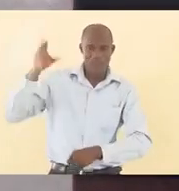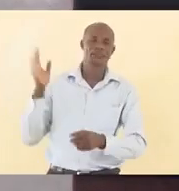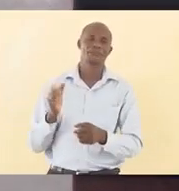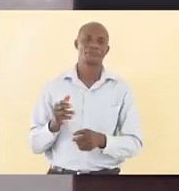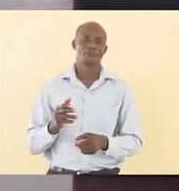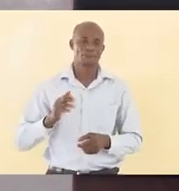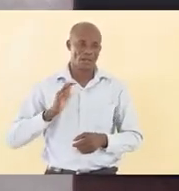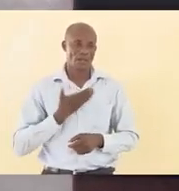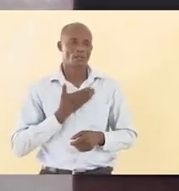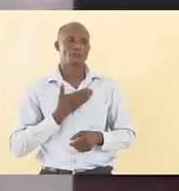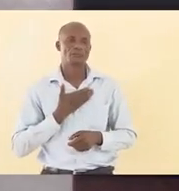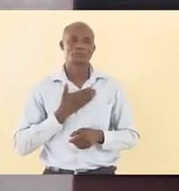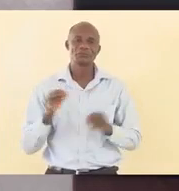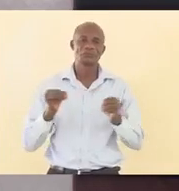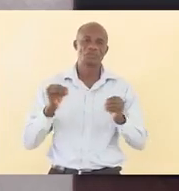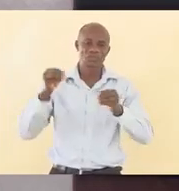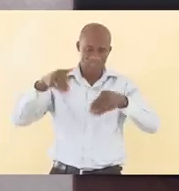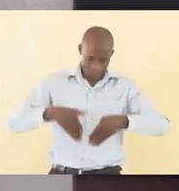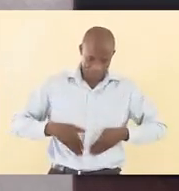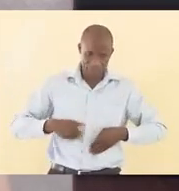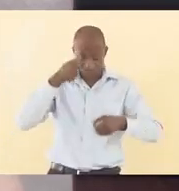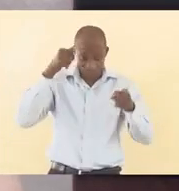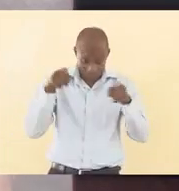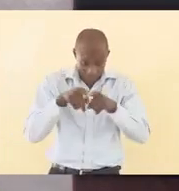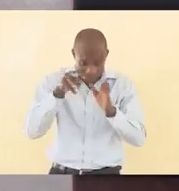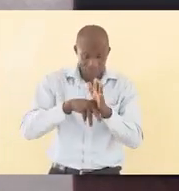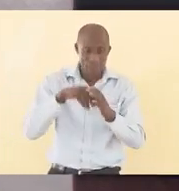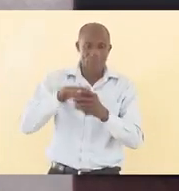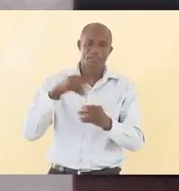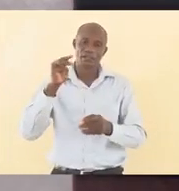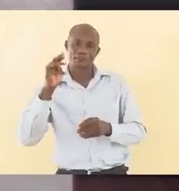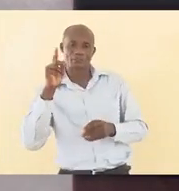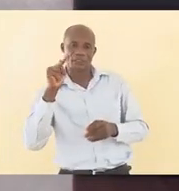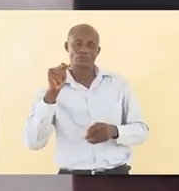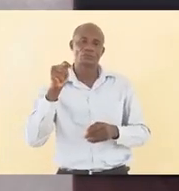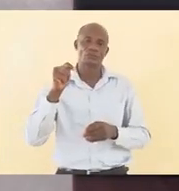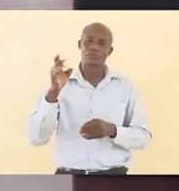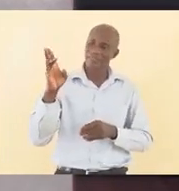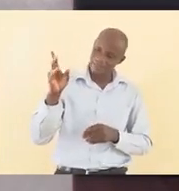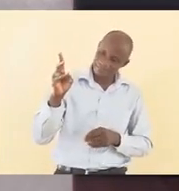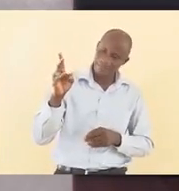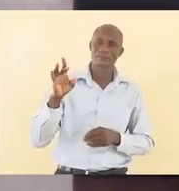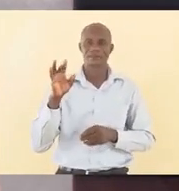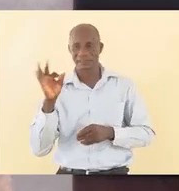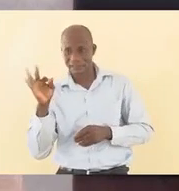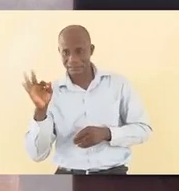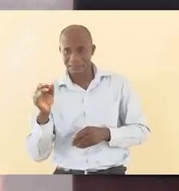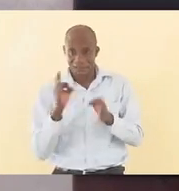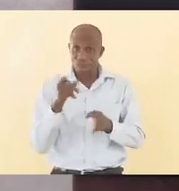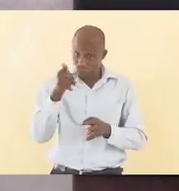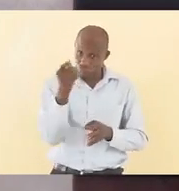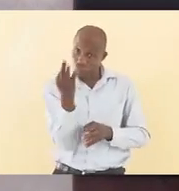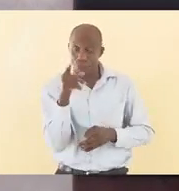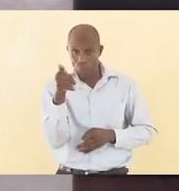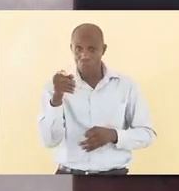disunity, our lack of agreement. Did Jesus Christ not say in Matthew 18:19, if two